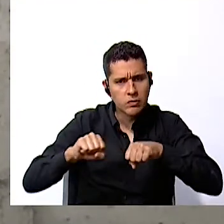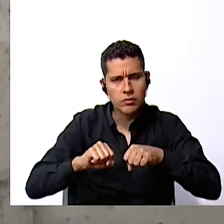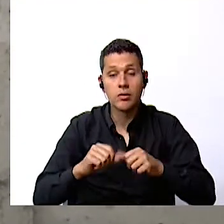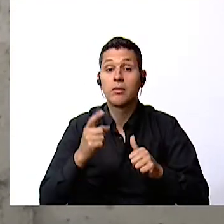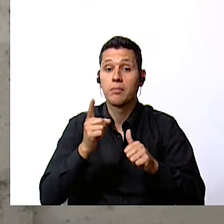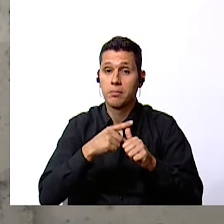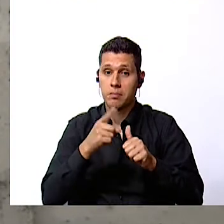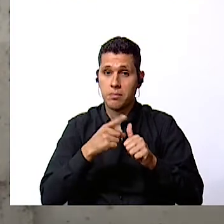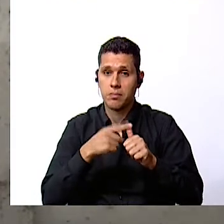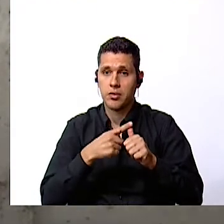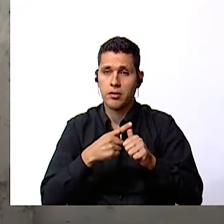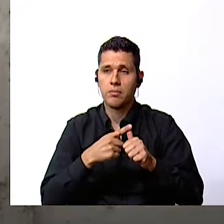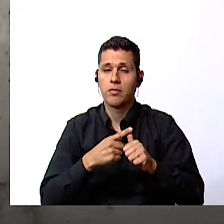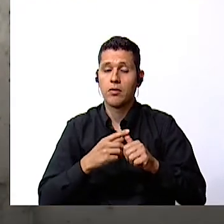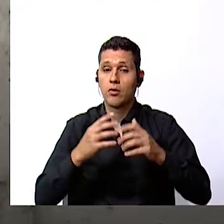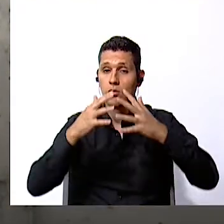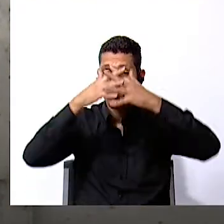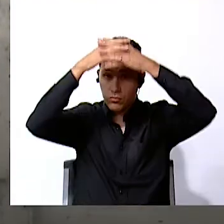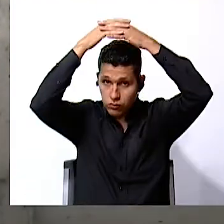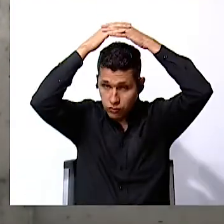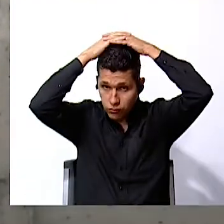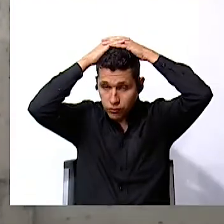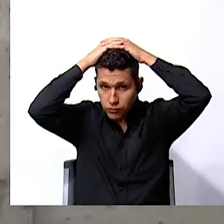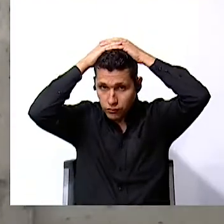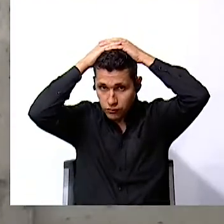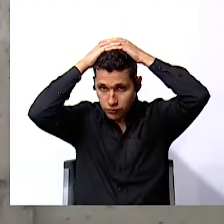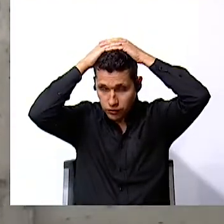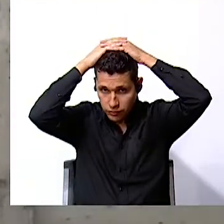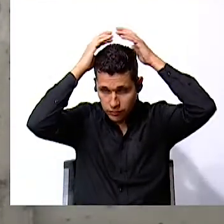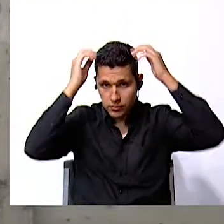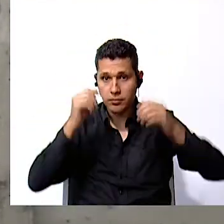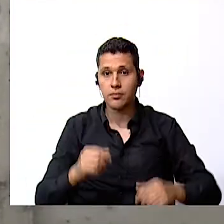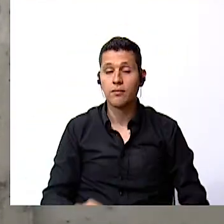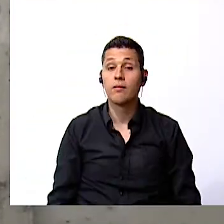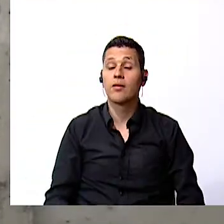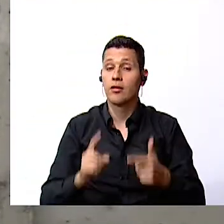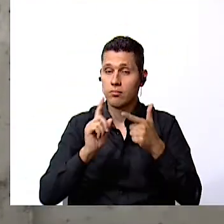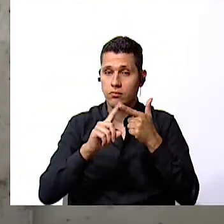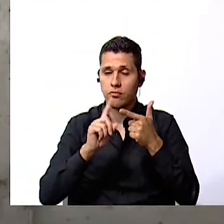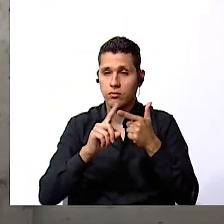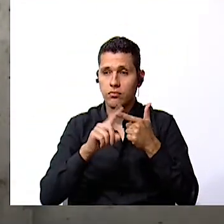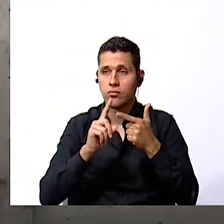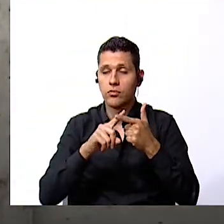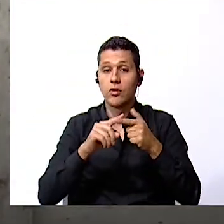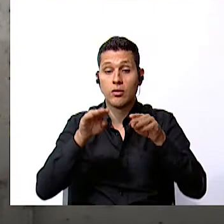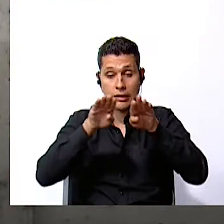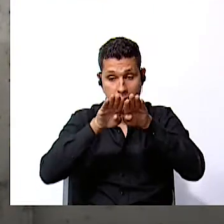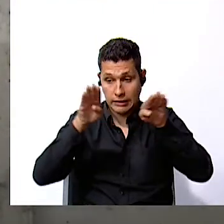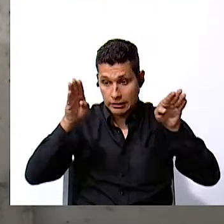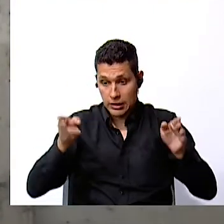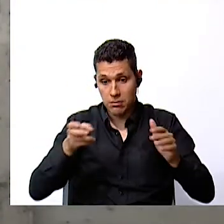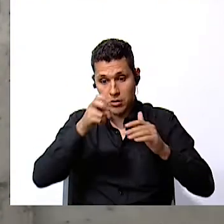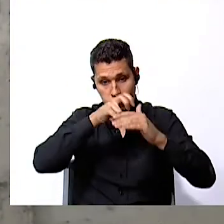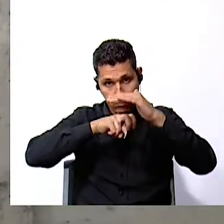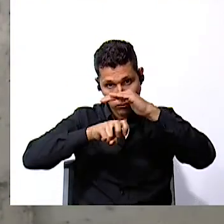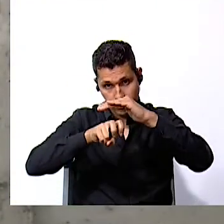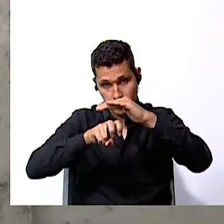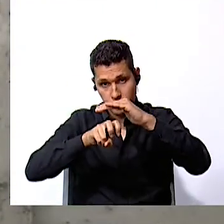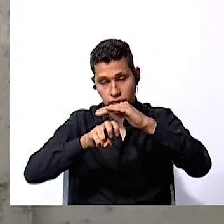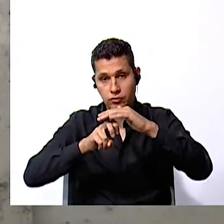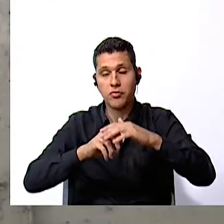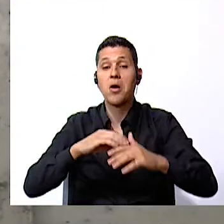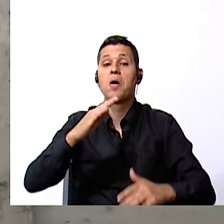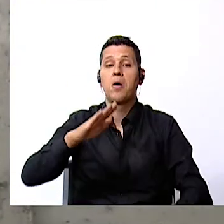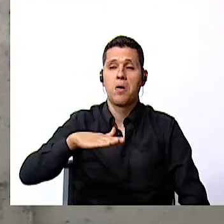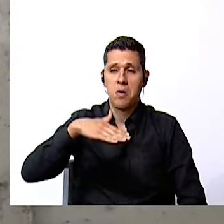First, I covered my head. Second, I got under a table. Then,